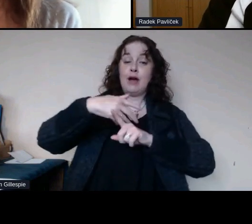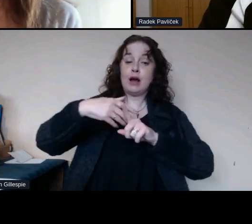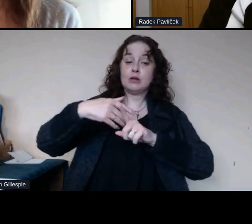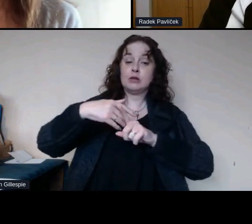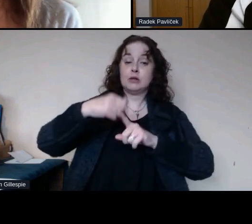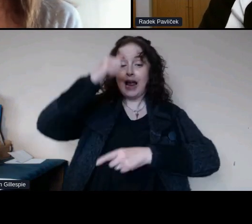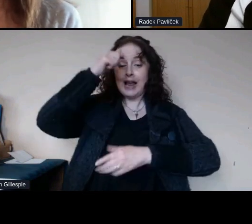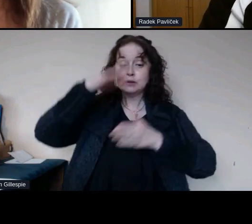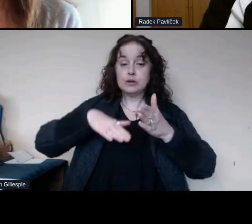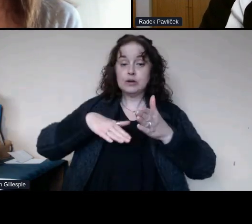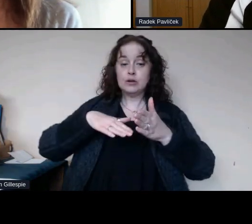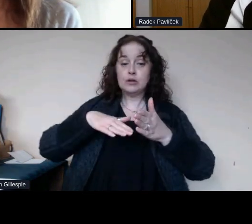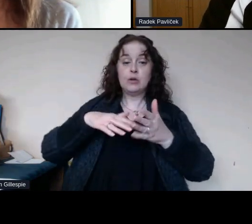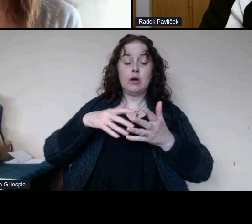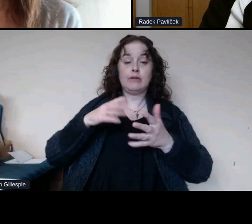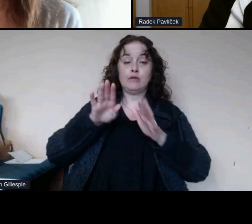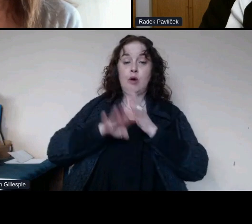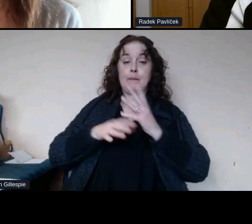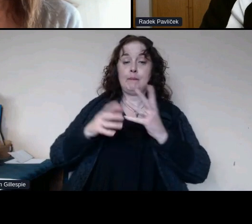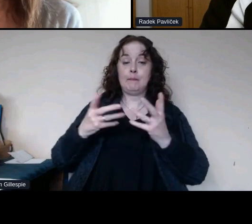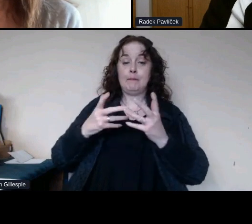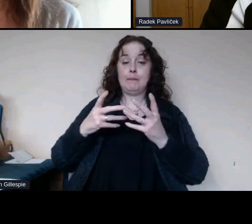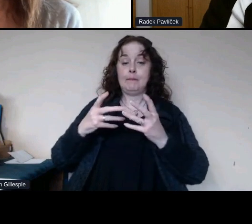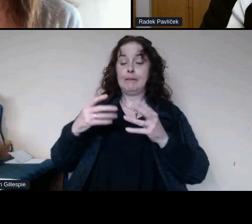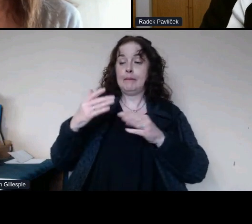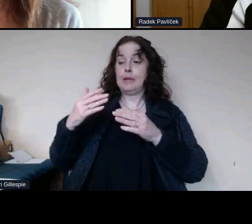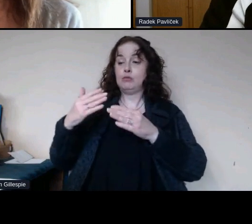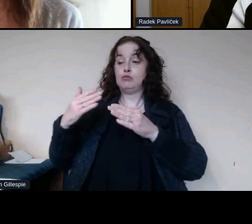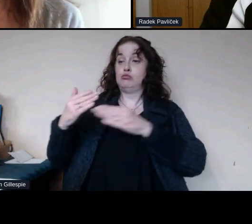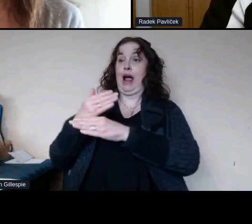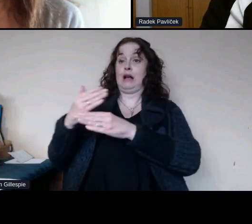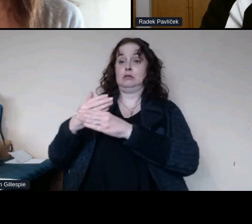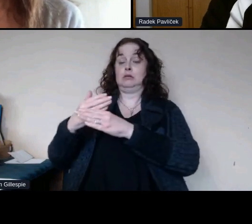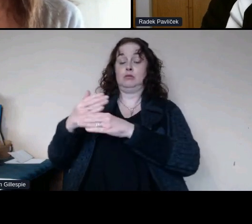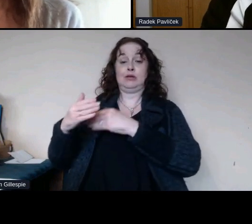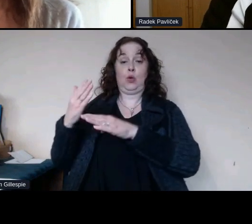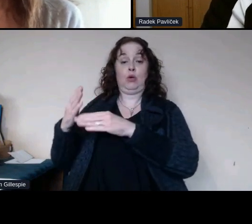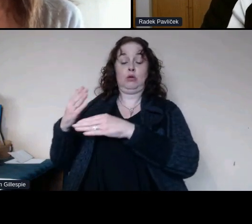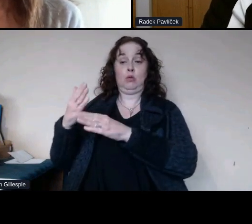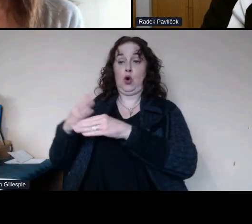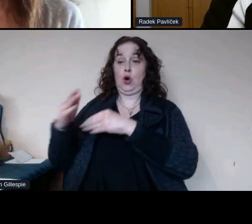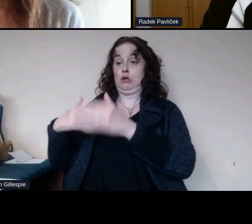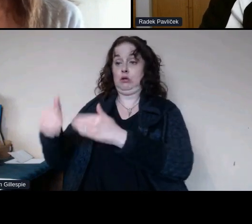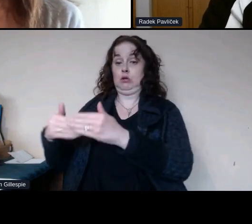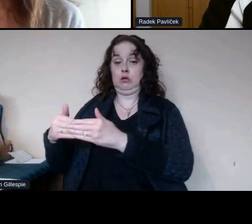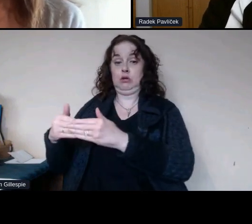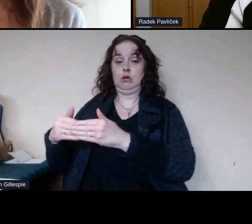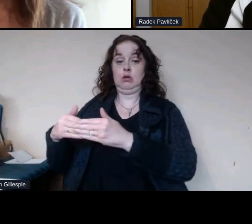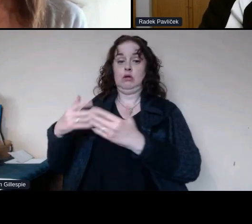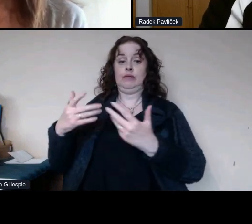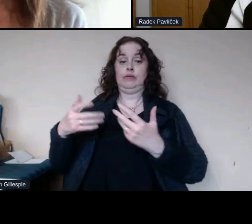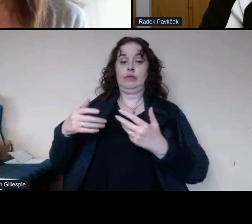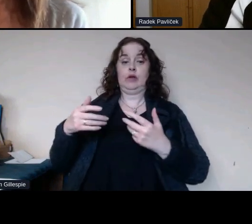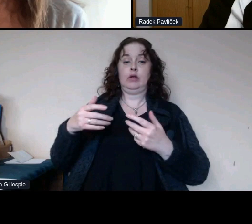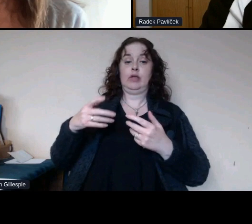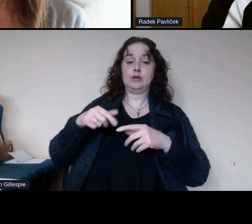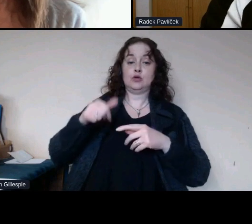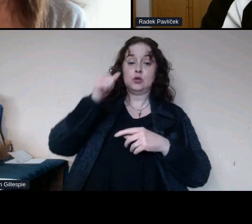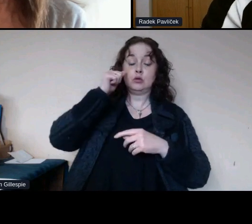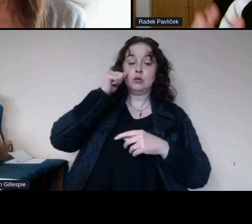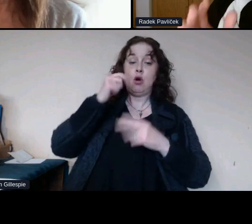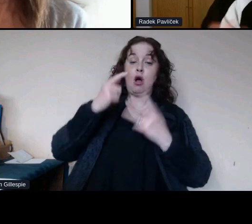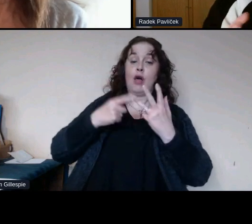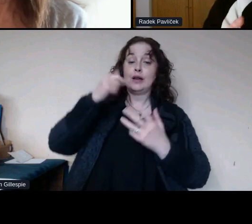experience is based mostly on practice, but book of knowledge and other materials was very useful for